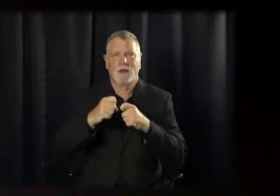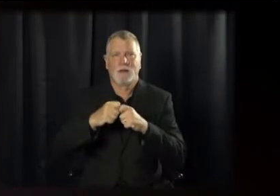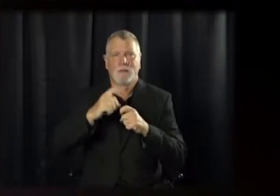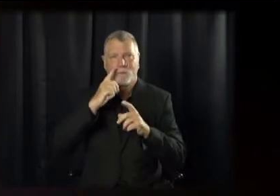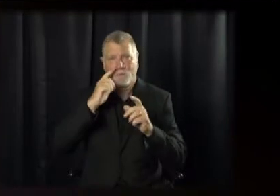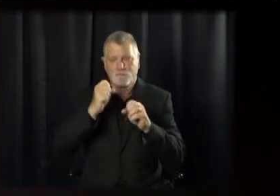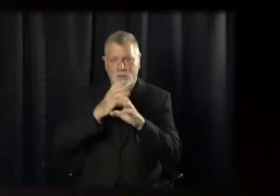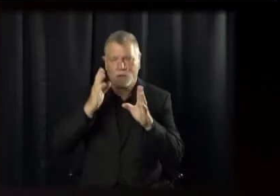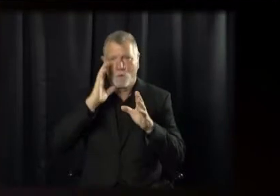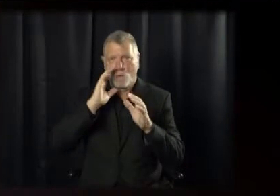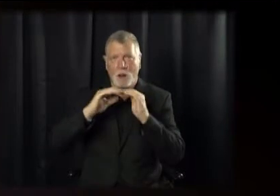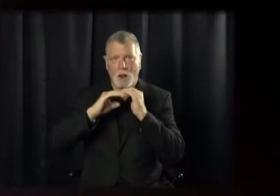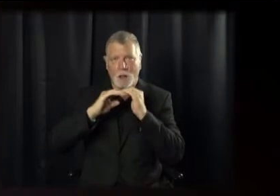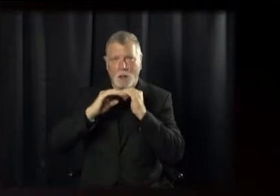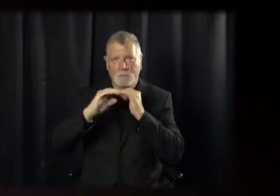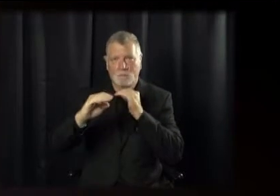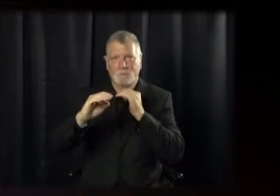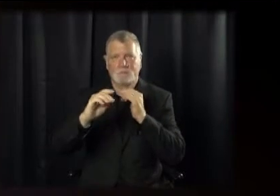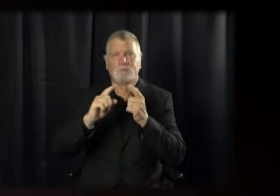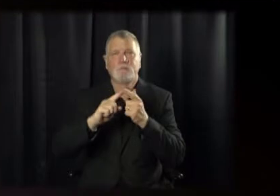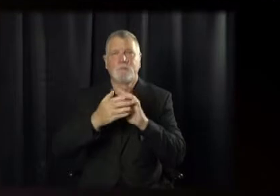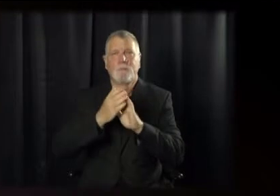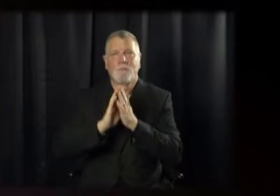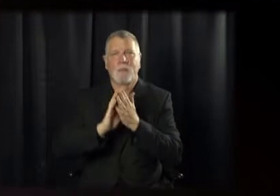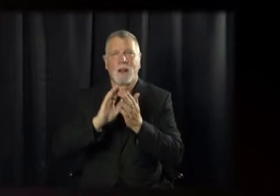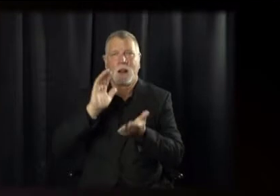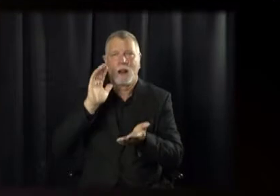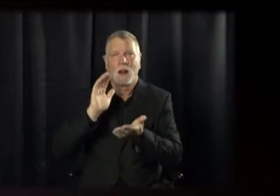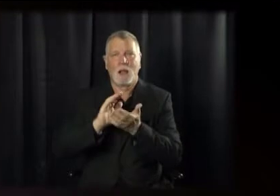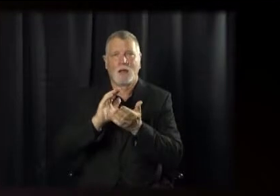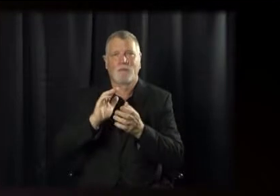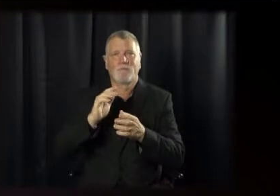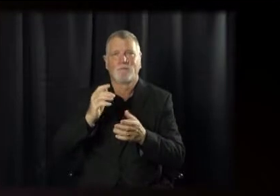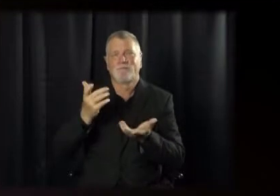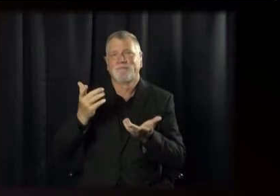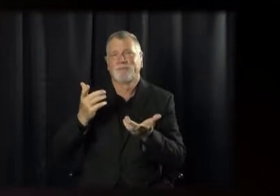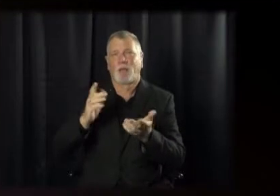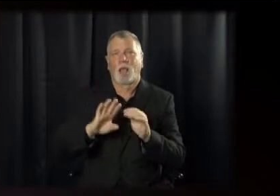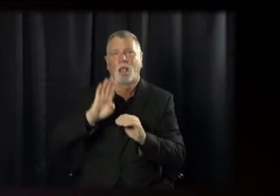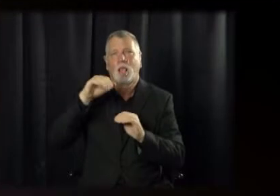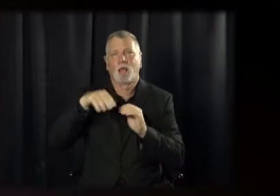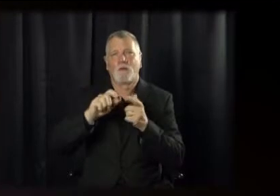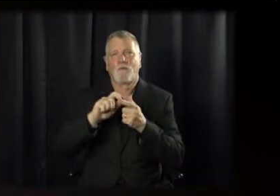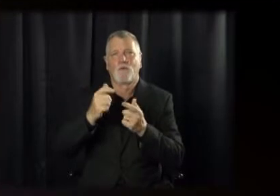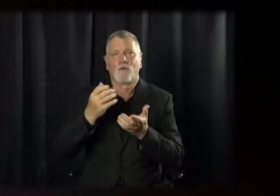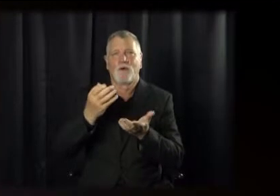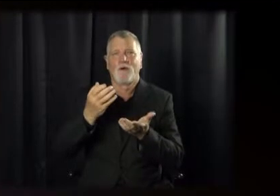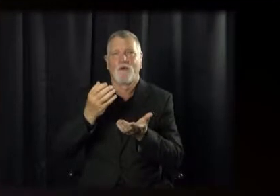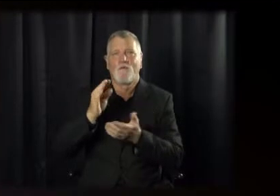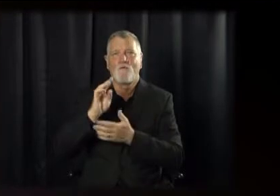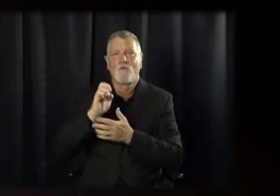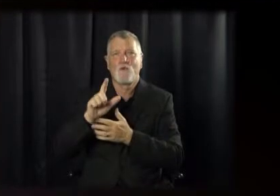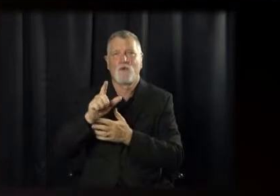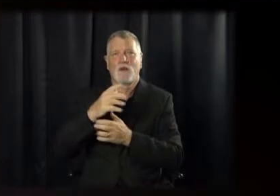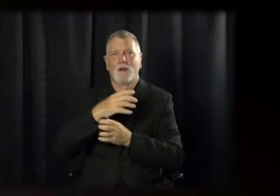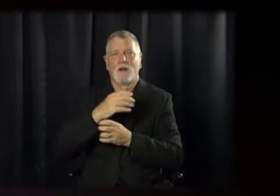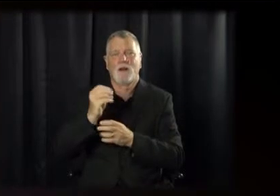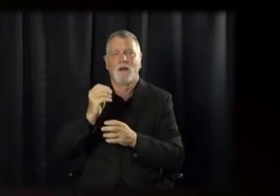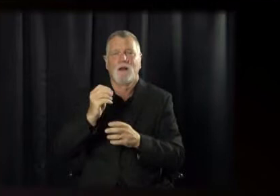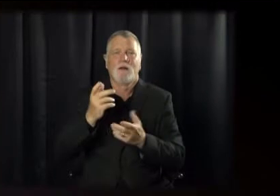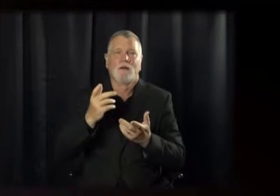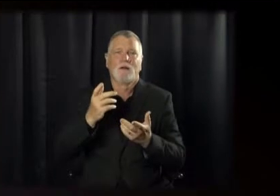are projected to remain stable, become less subject to global fuel price volatility, and customers are projected to avoid